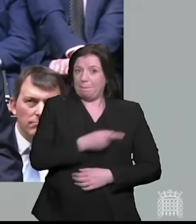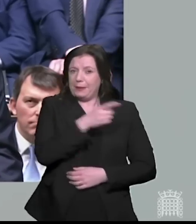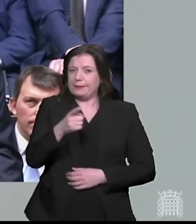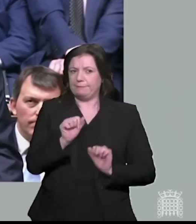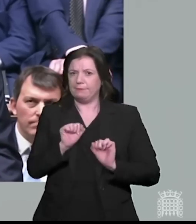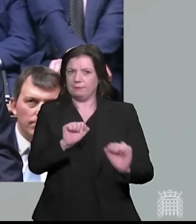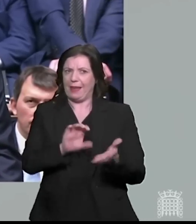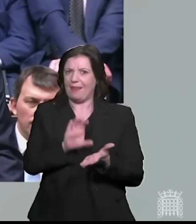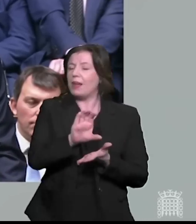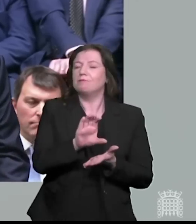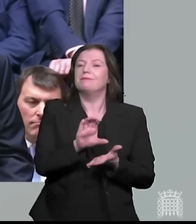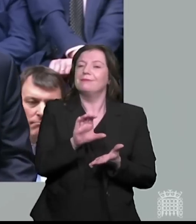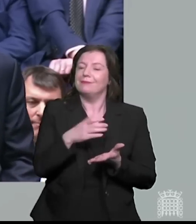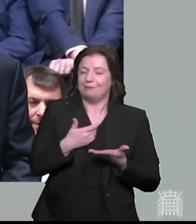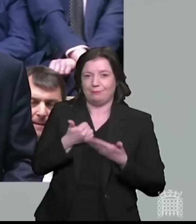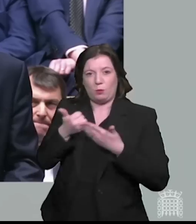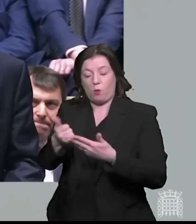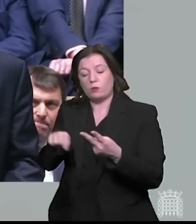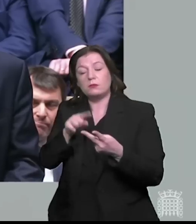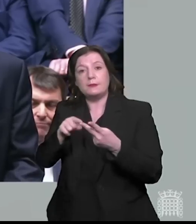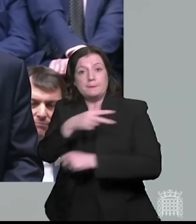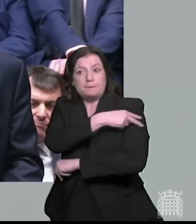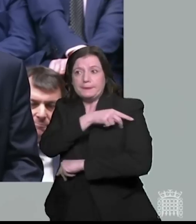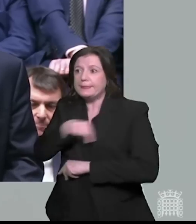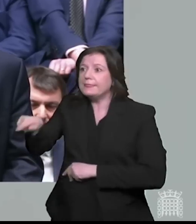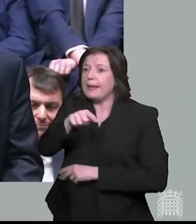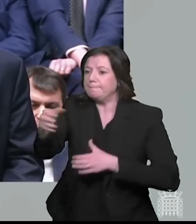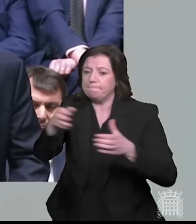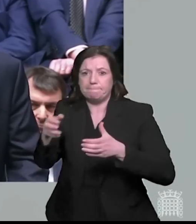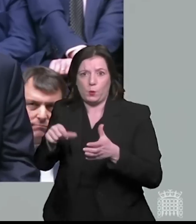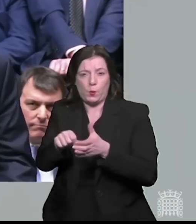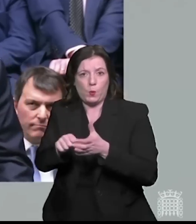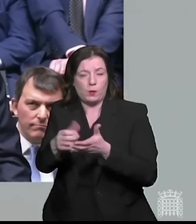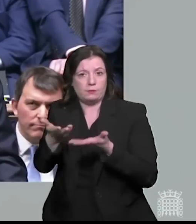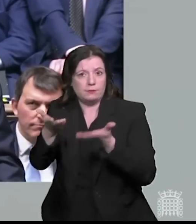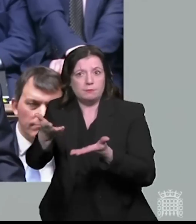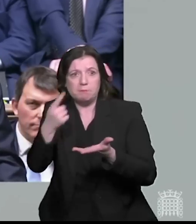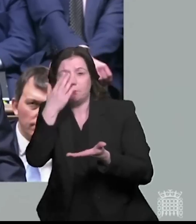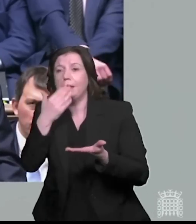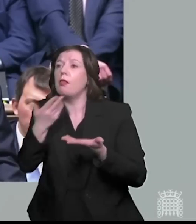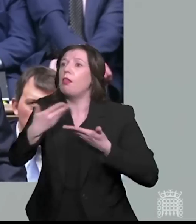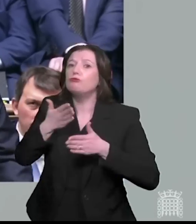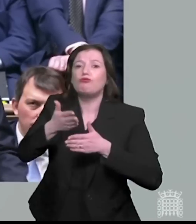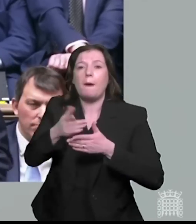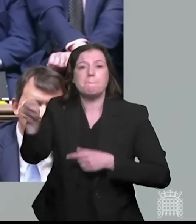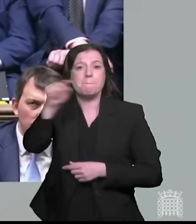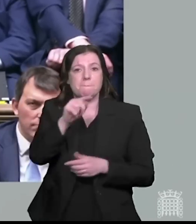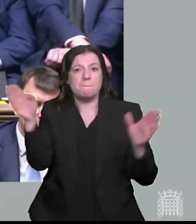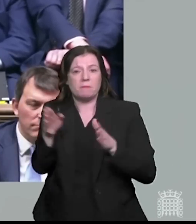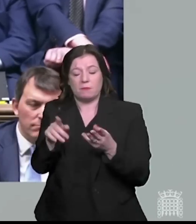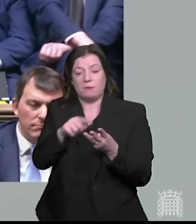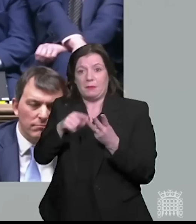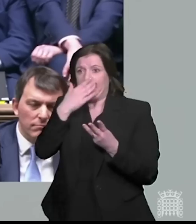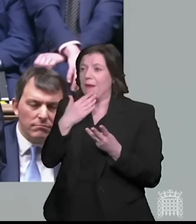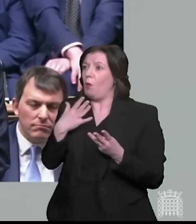investing, by tackling labour shortages that stop them recruiting, by breaking down barriers that stop people working, and